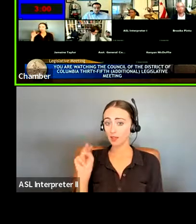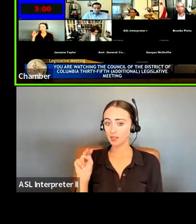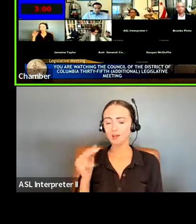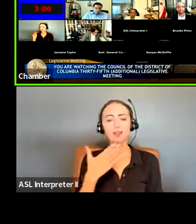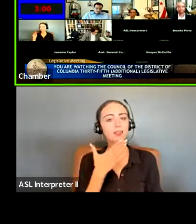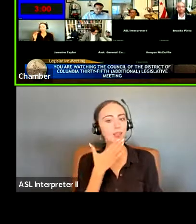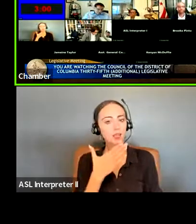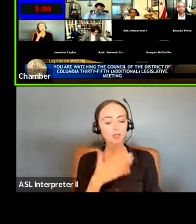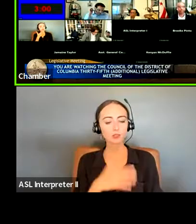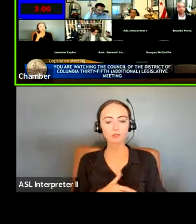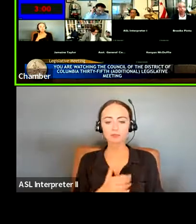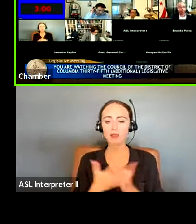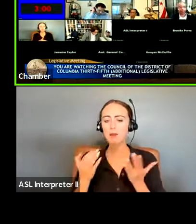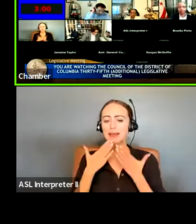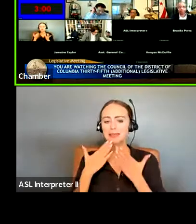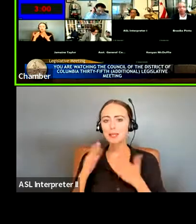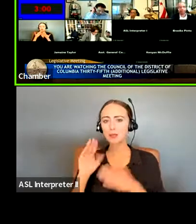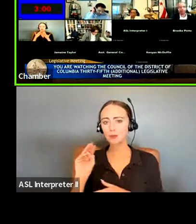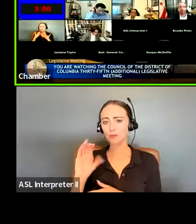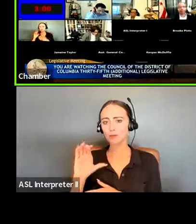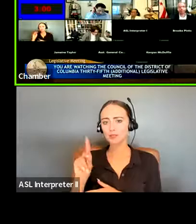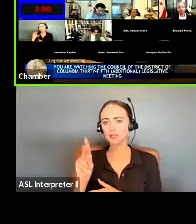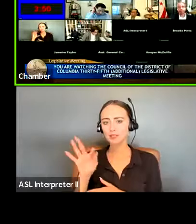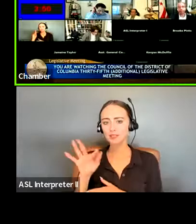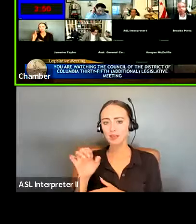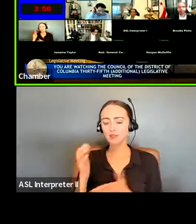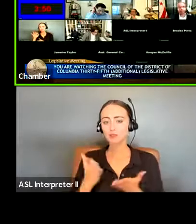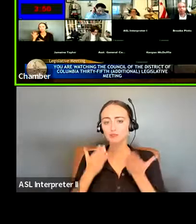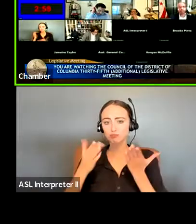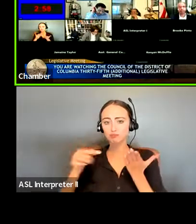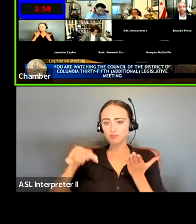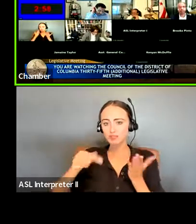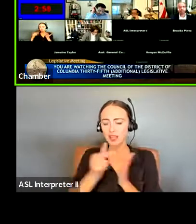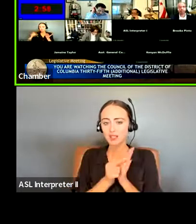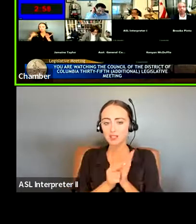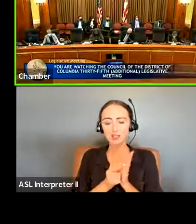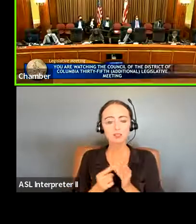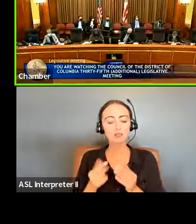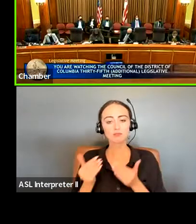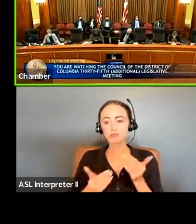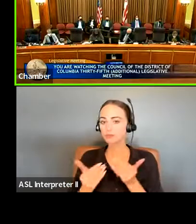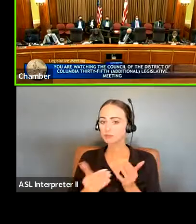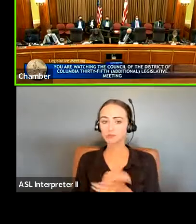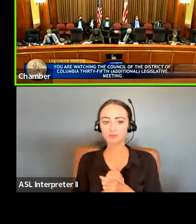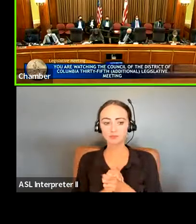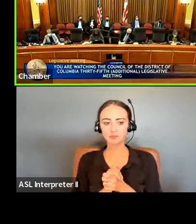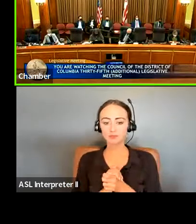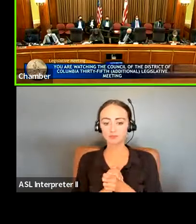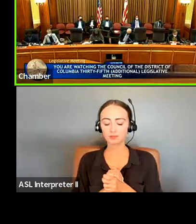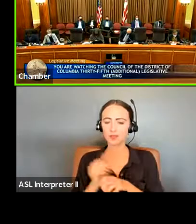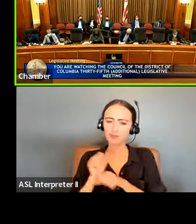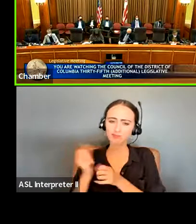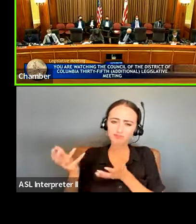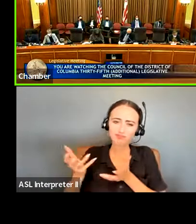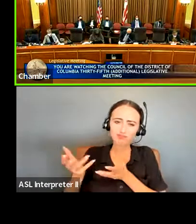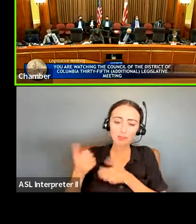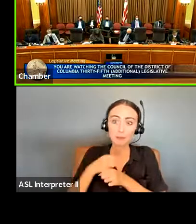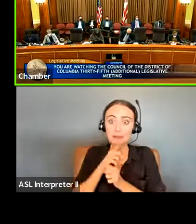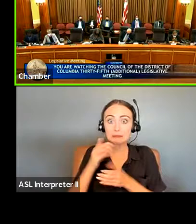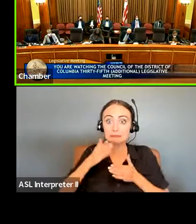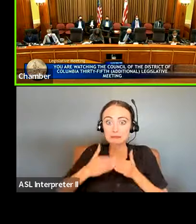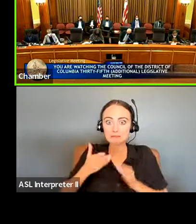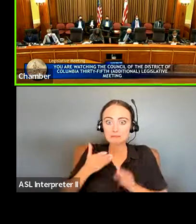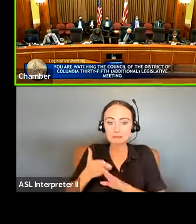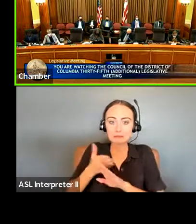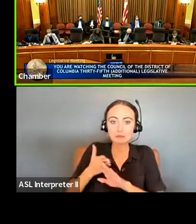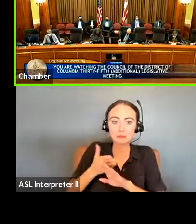very much. I want to thank Councilor McDuffie for moving this legislation forward so expeditiously, and for working with me to make sure we get it done in time for the beginning